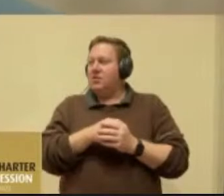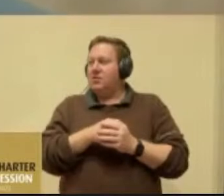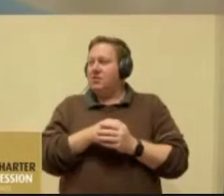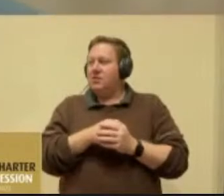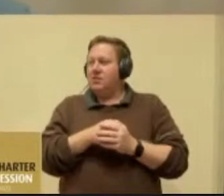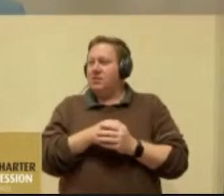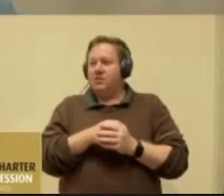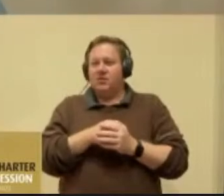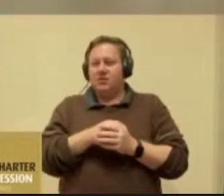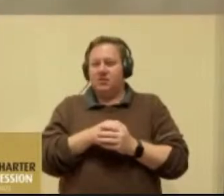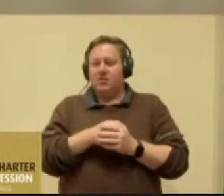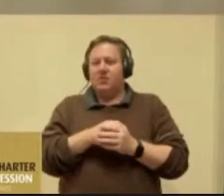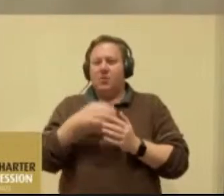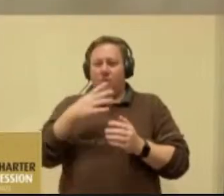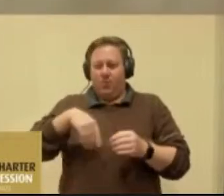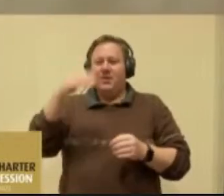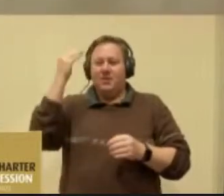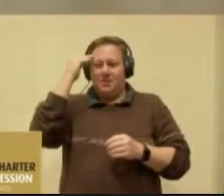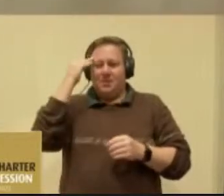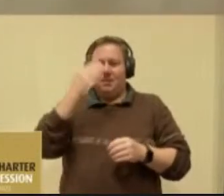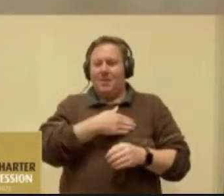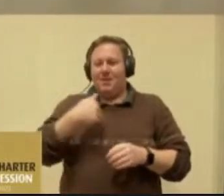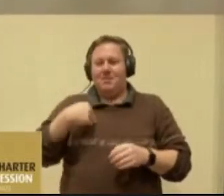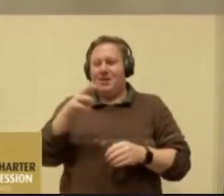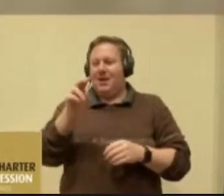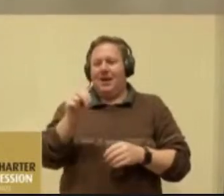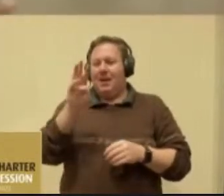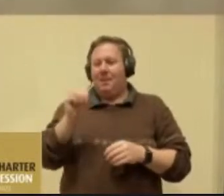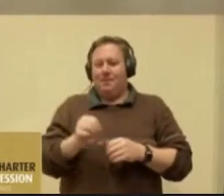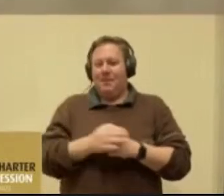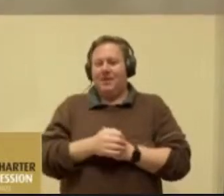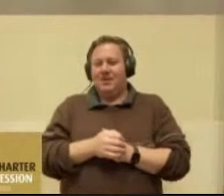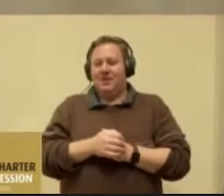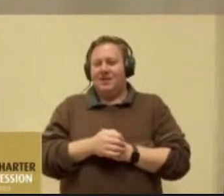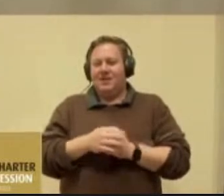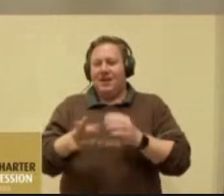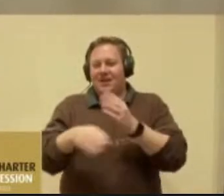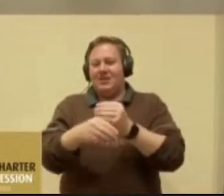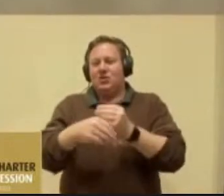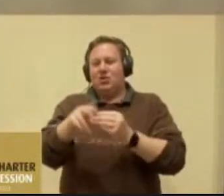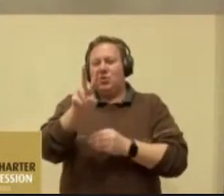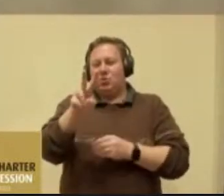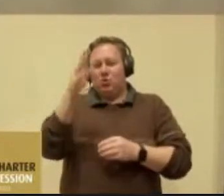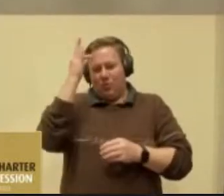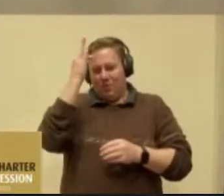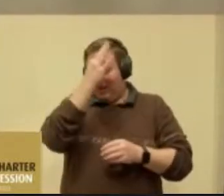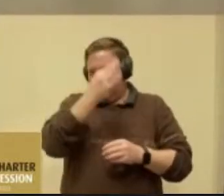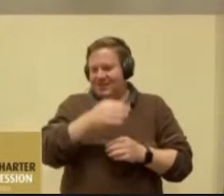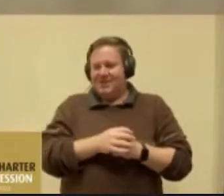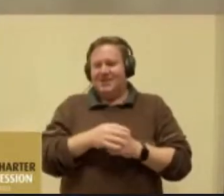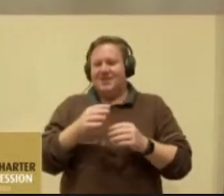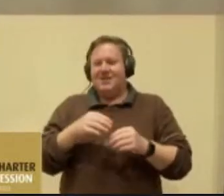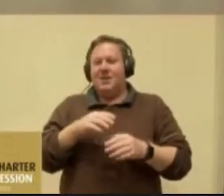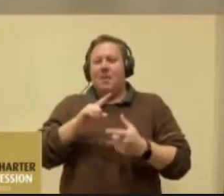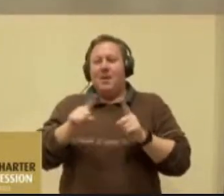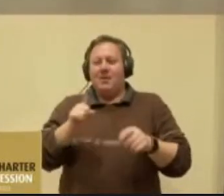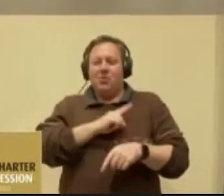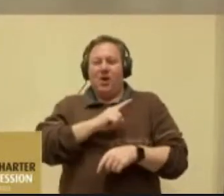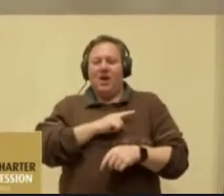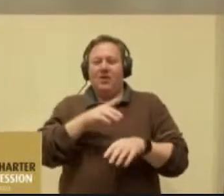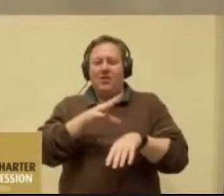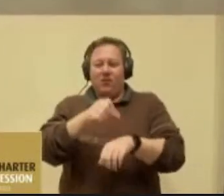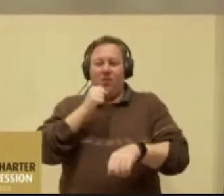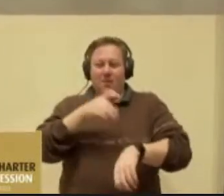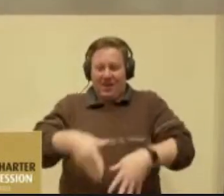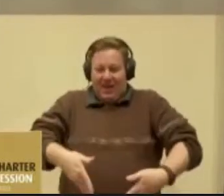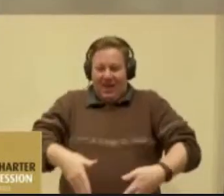and um additional two minutes i cannot go 10 minutes but because she's from dr ruth she